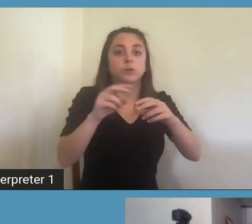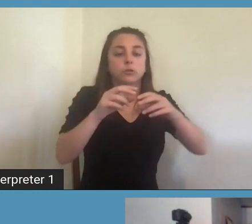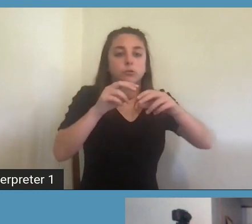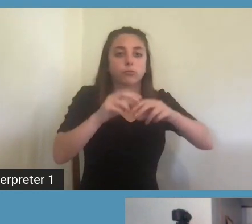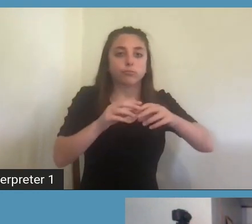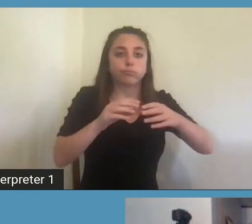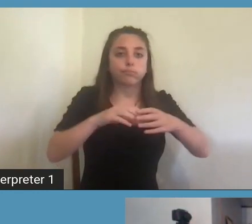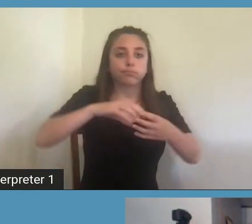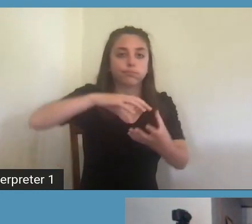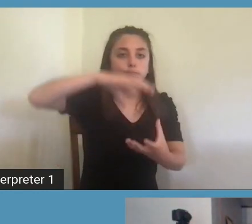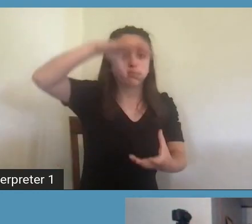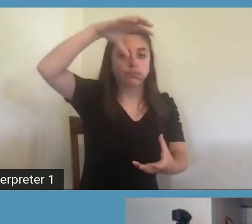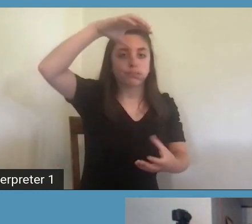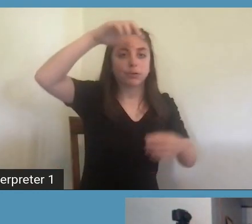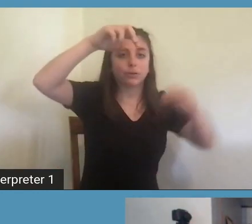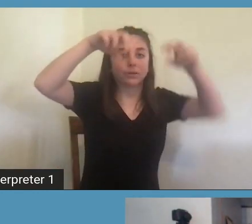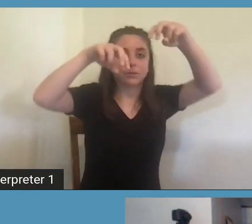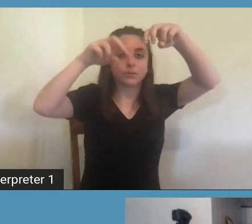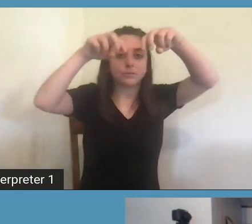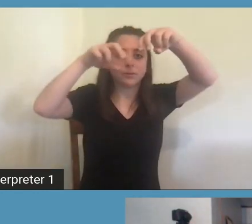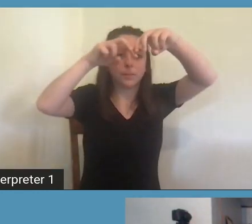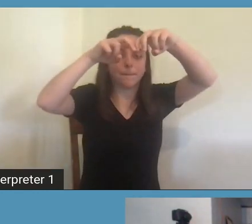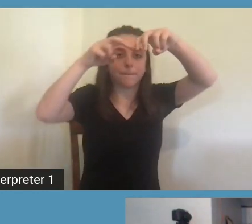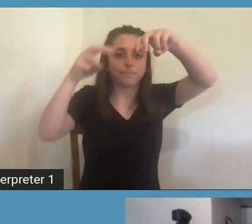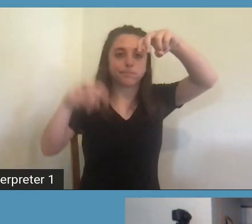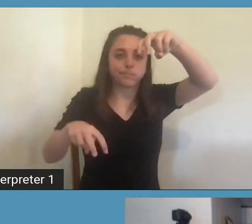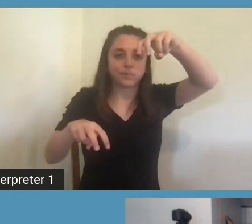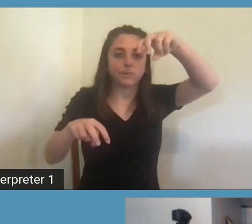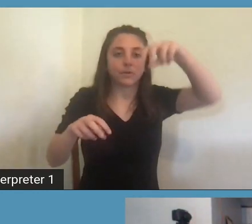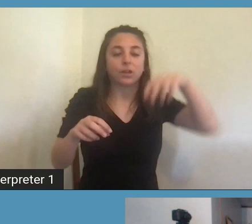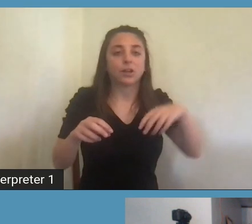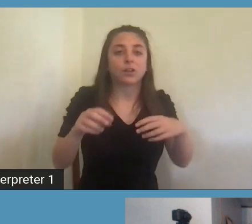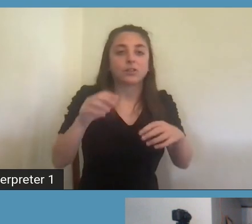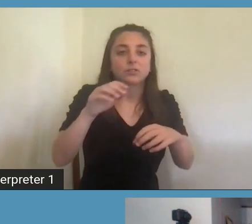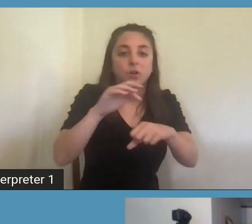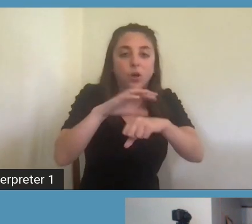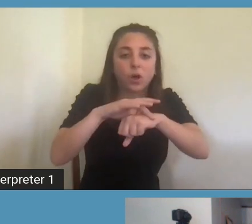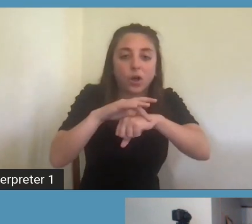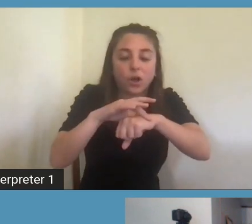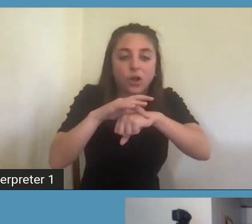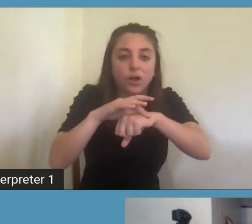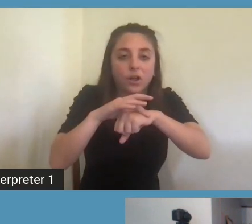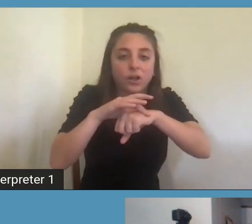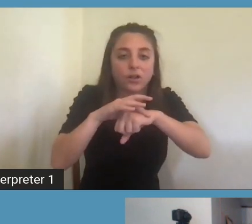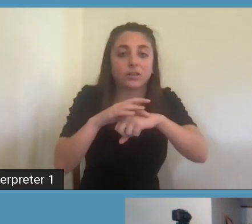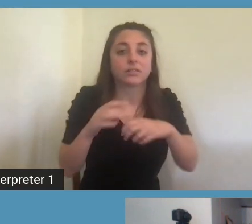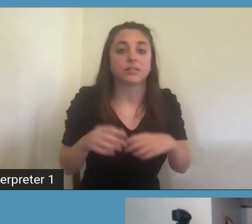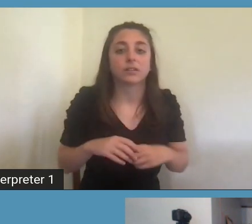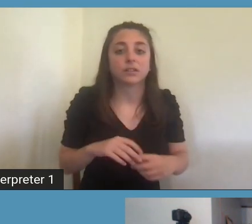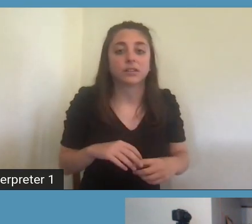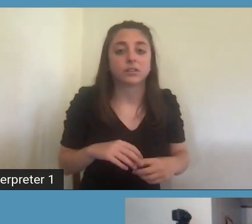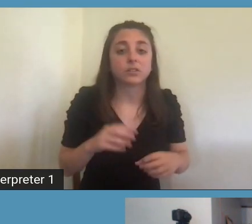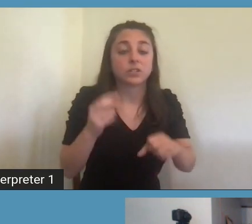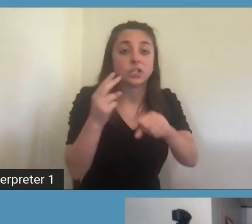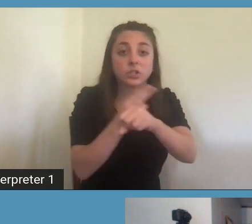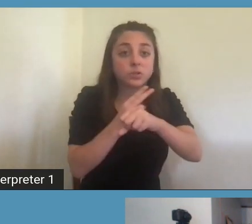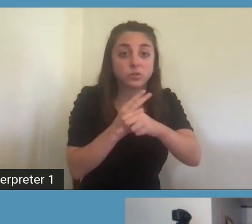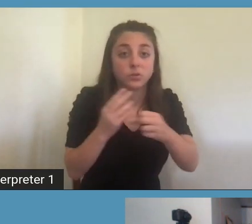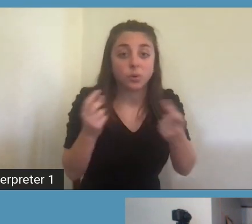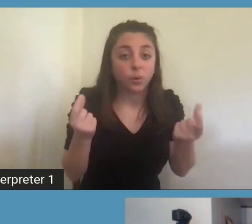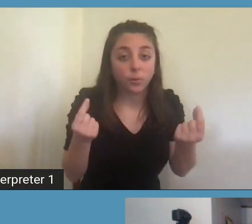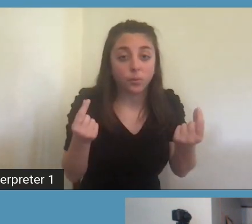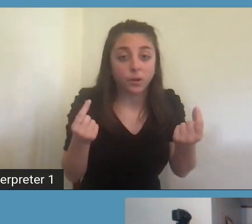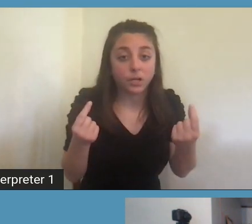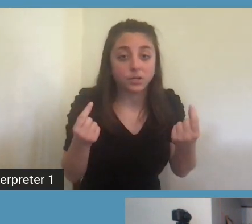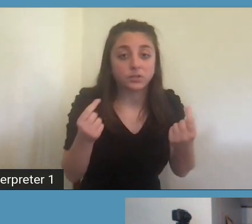they're plummeting towards Earth. All they did to film that was stood on a